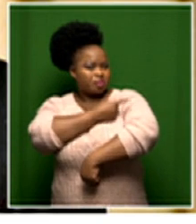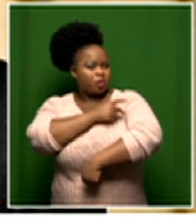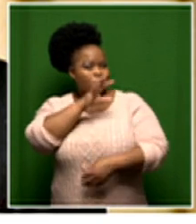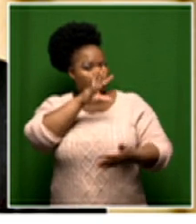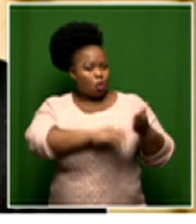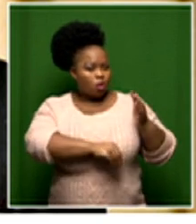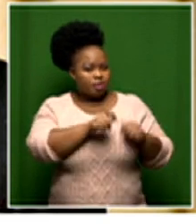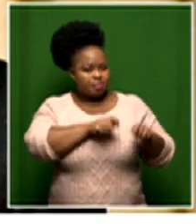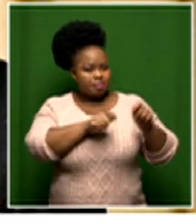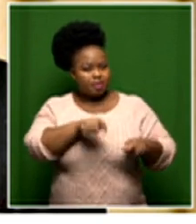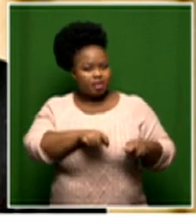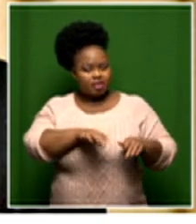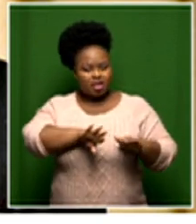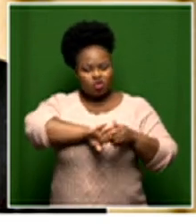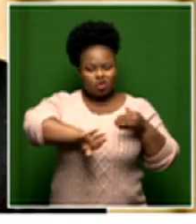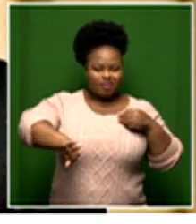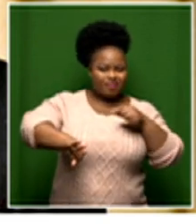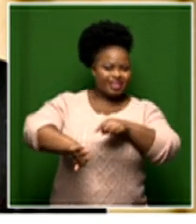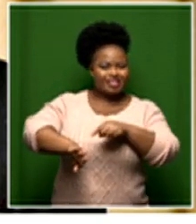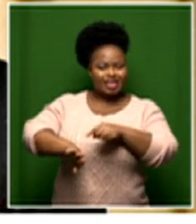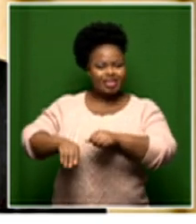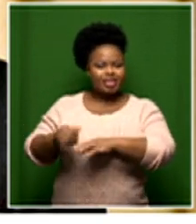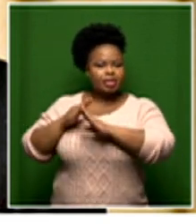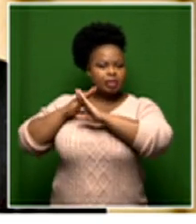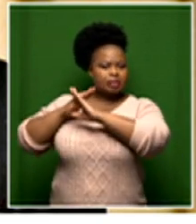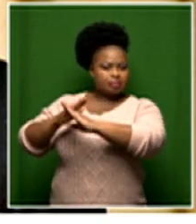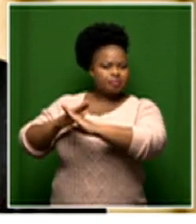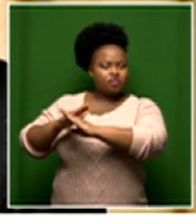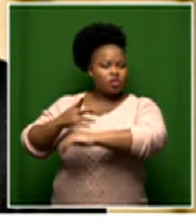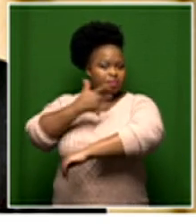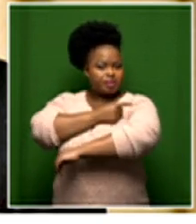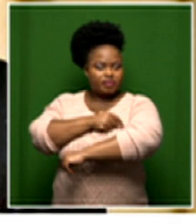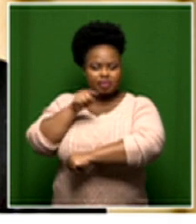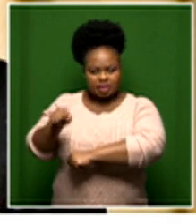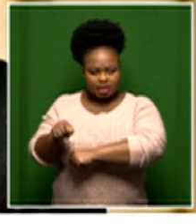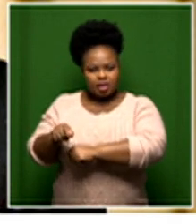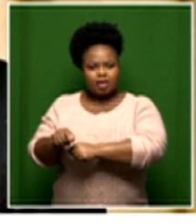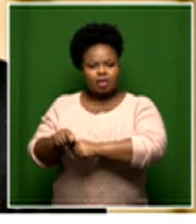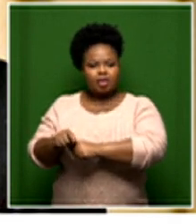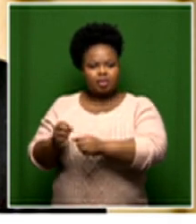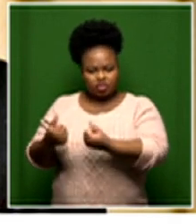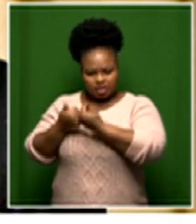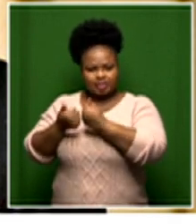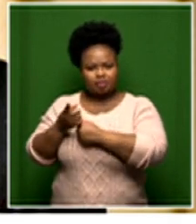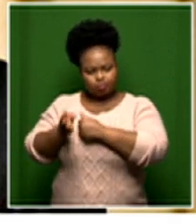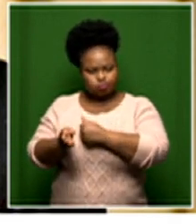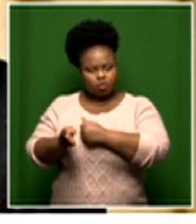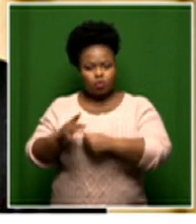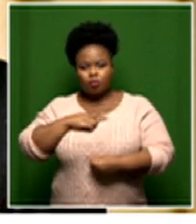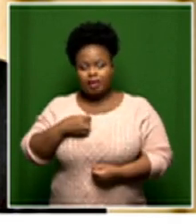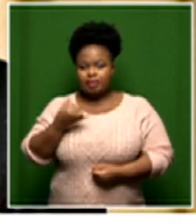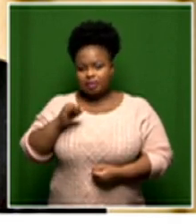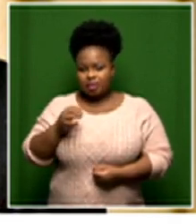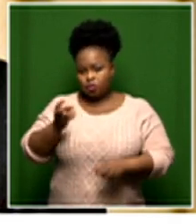all our source of challenges are going to come from. Whilst people are in prison, we still don't want to lose